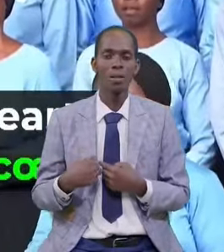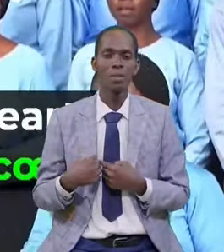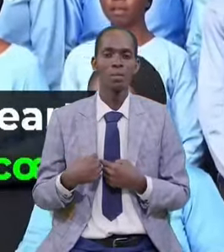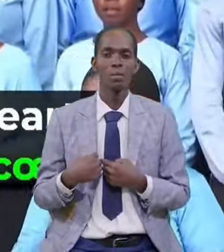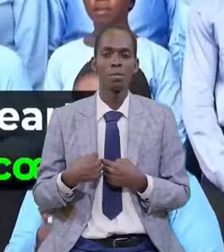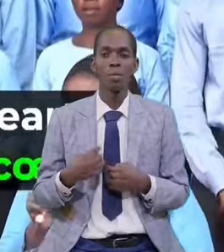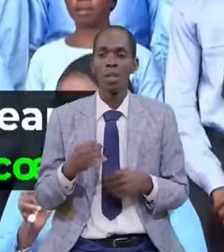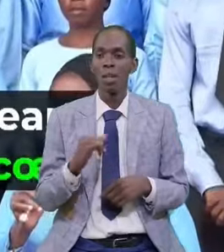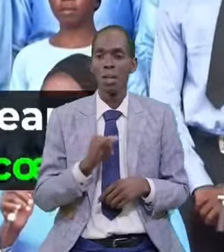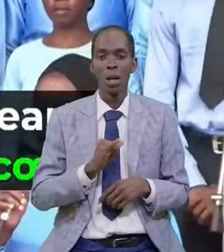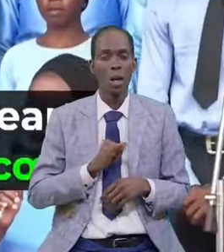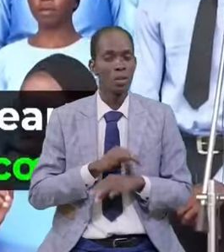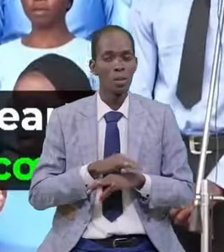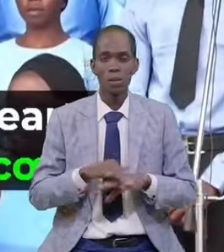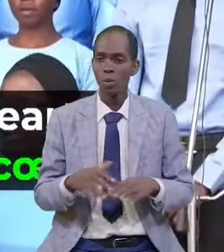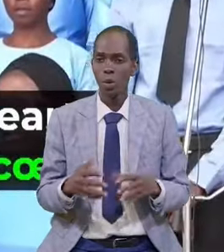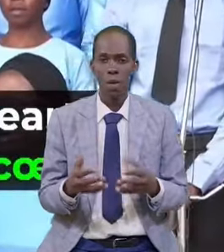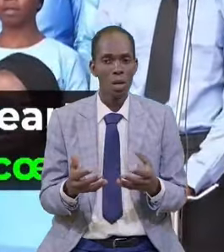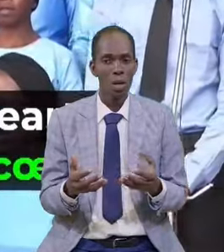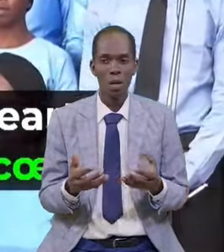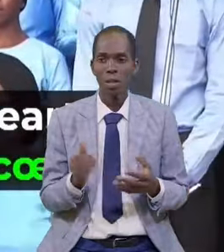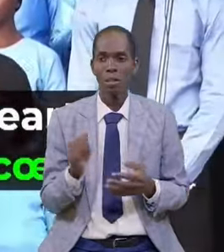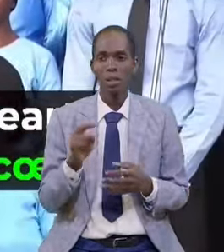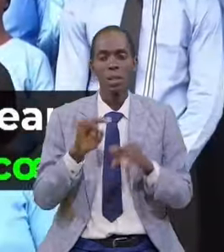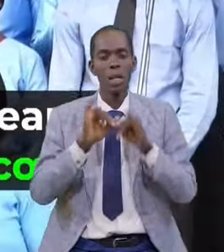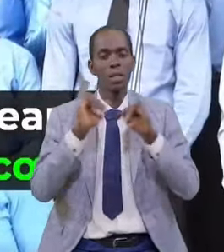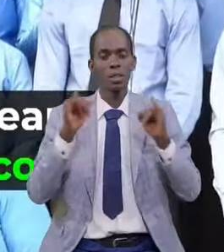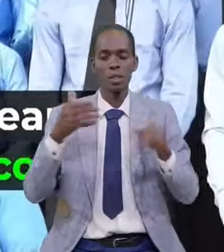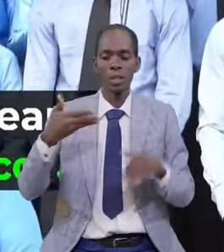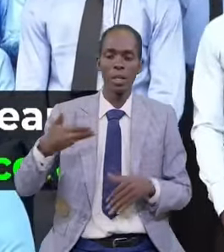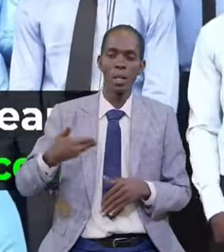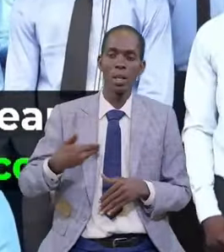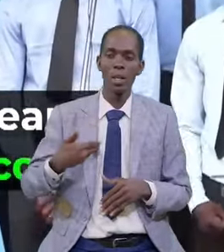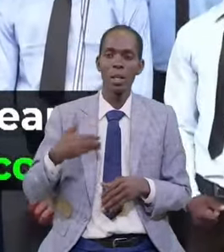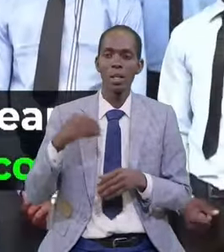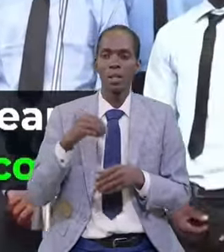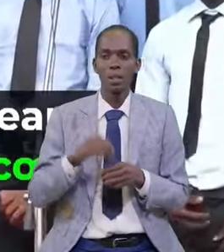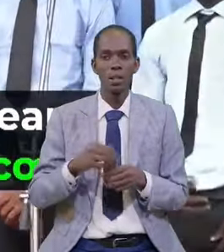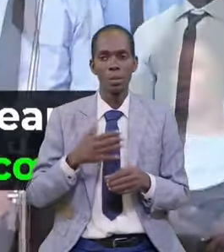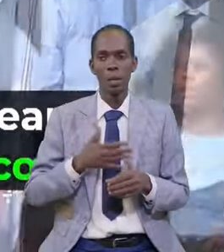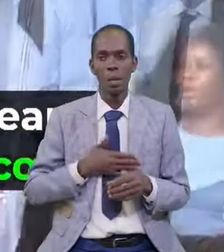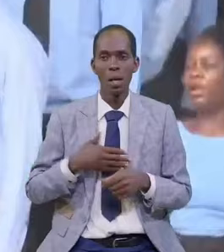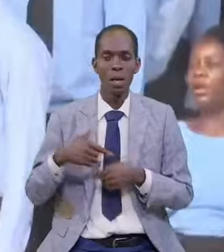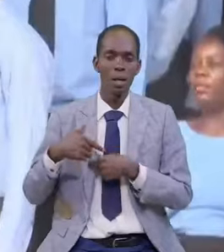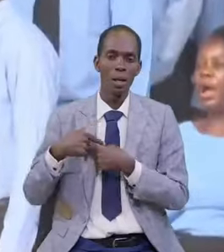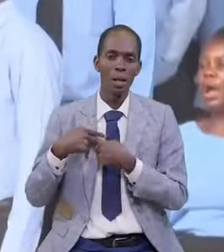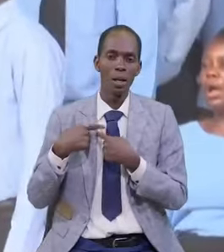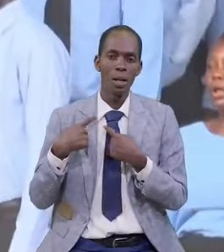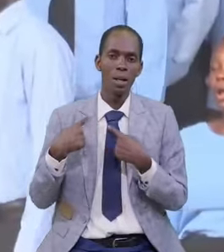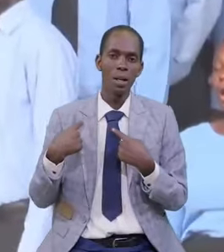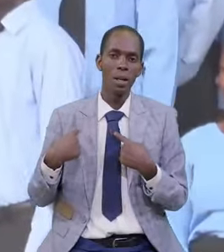one I don't and I don't in my